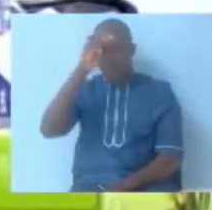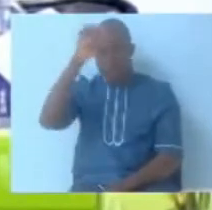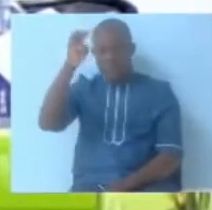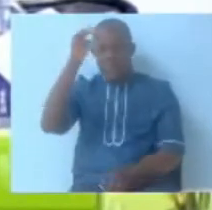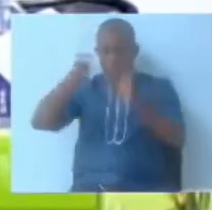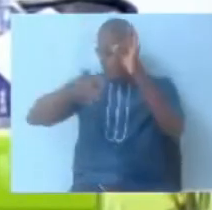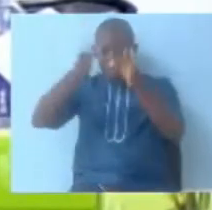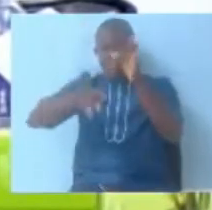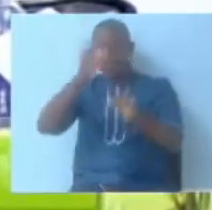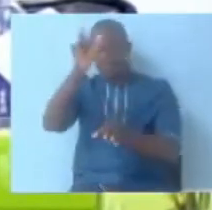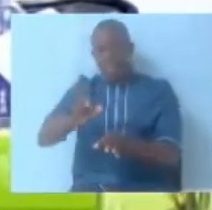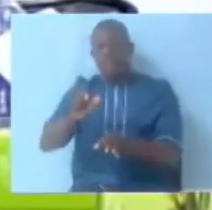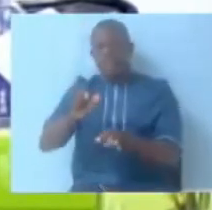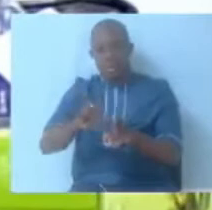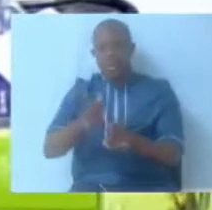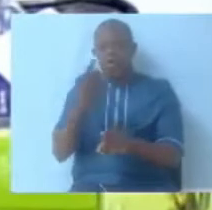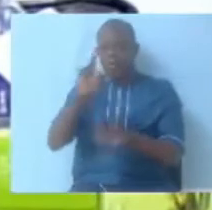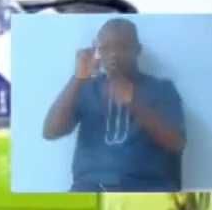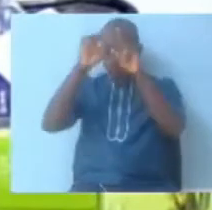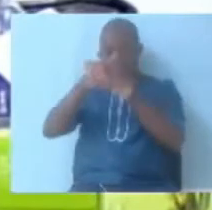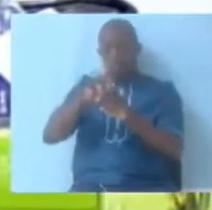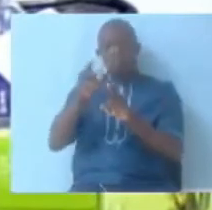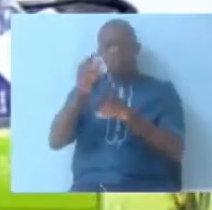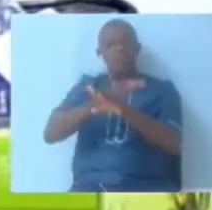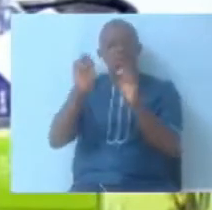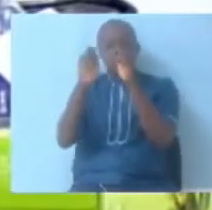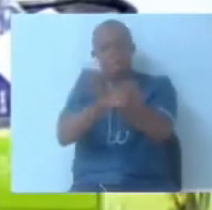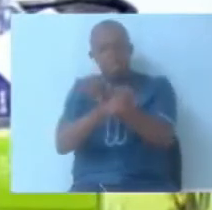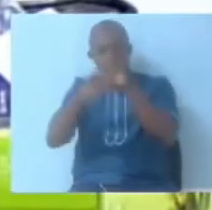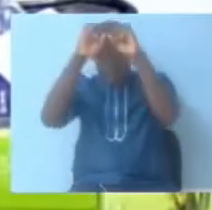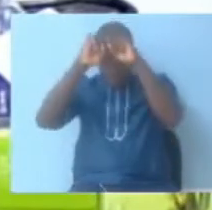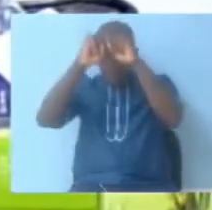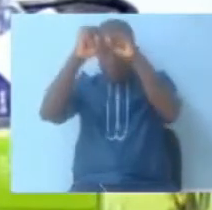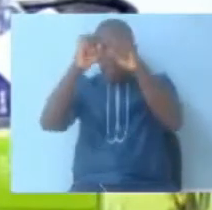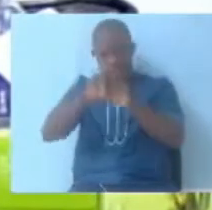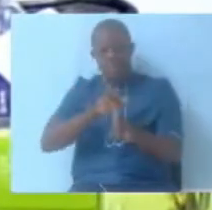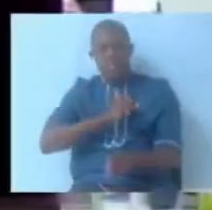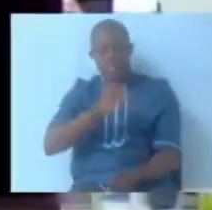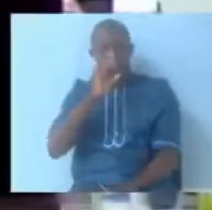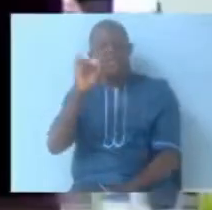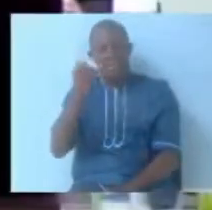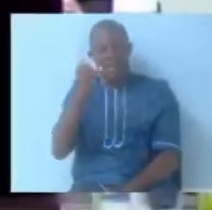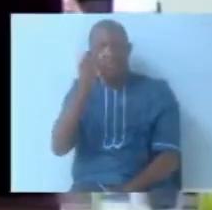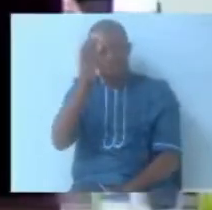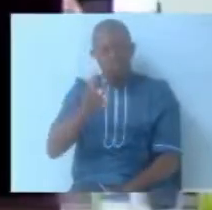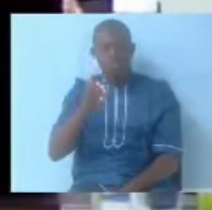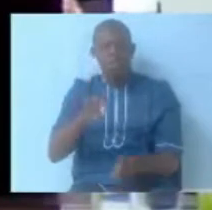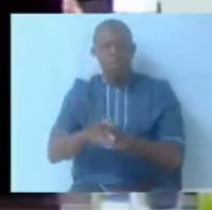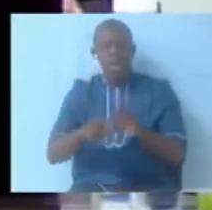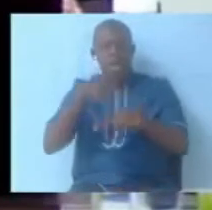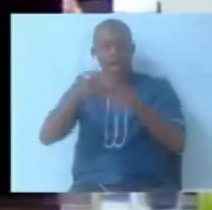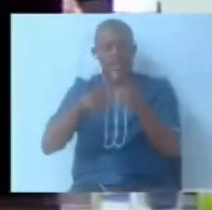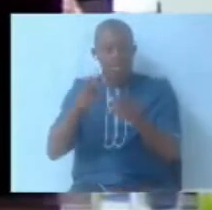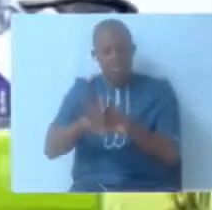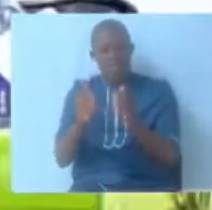right. How muto nyaldi? Masakunda falengo kera waro men. Muto nyaldi. So was this after he had been removed? Njikita waro men